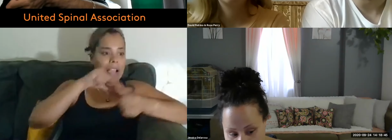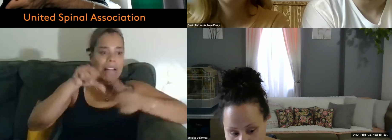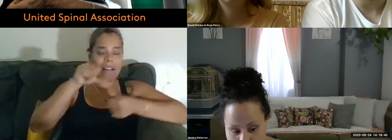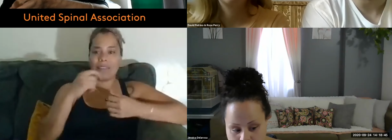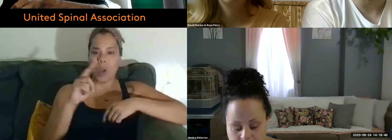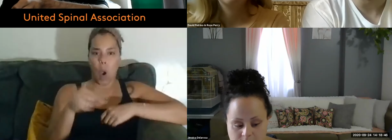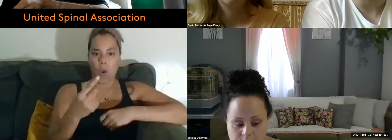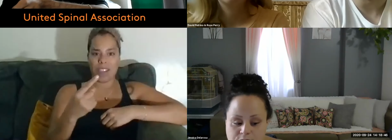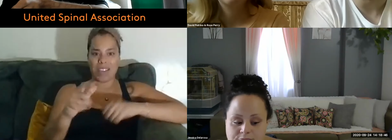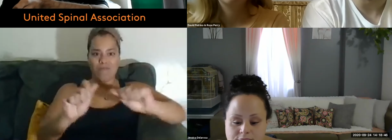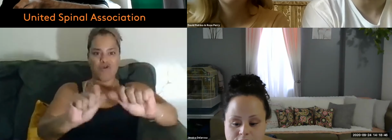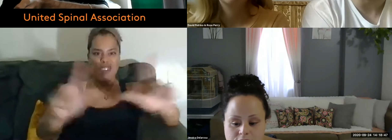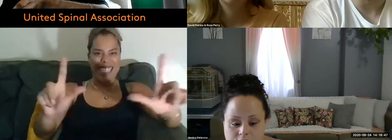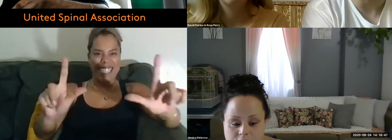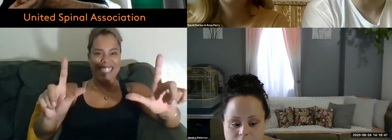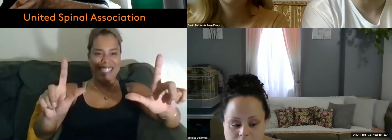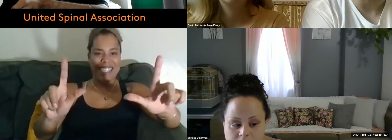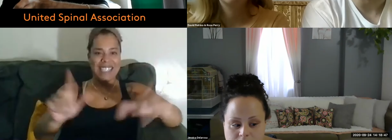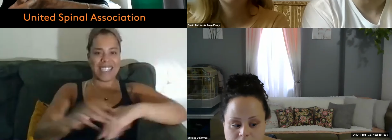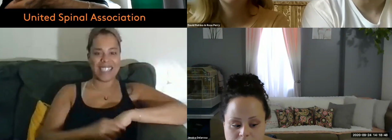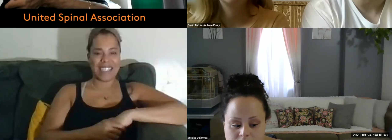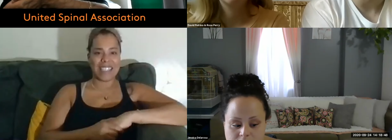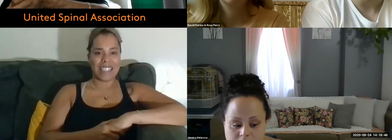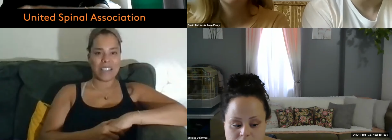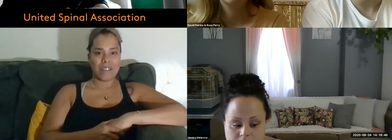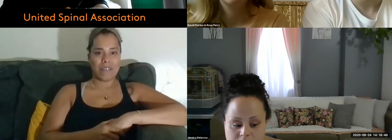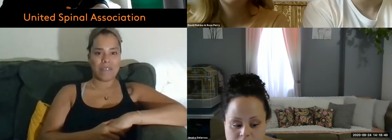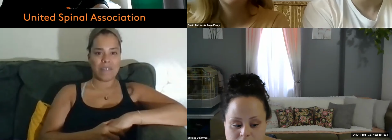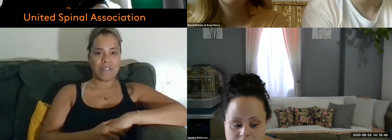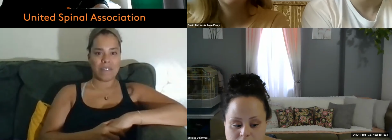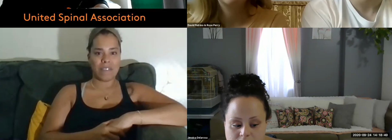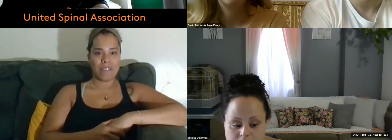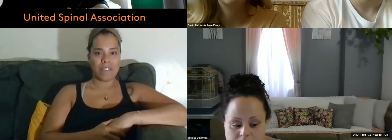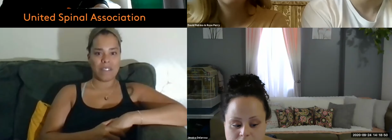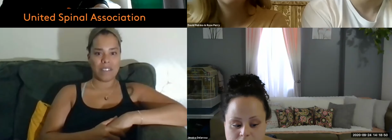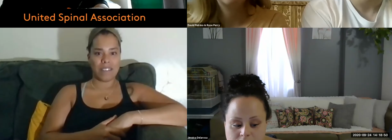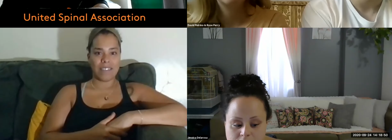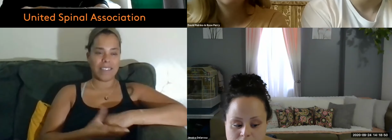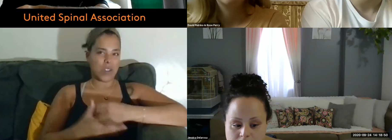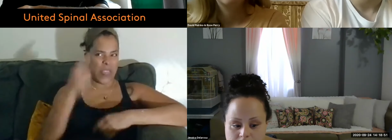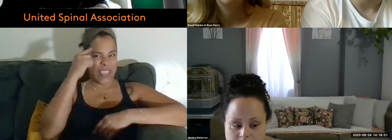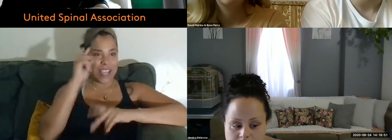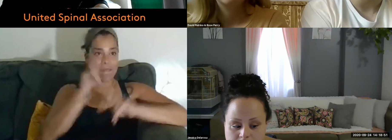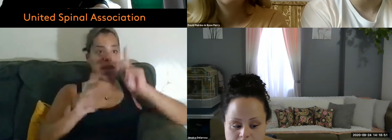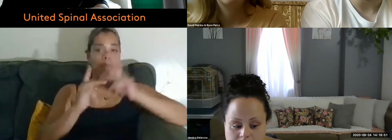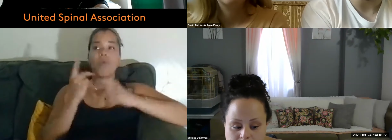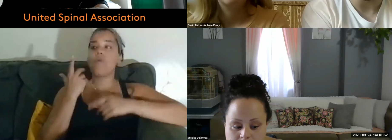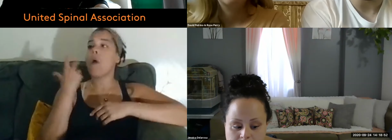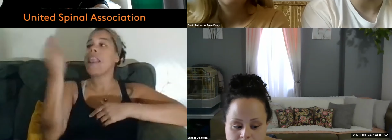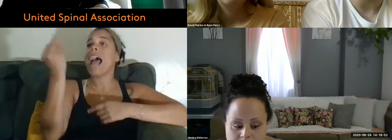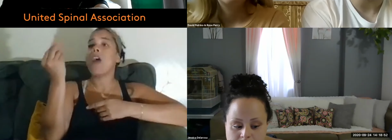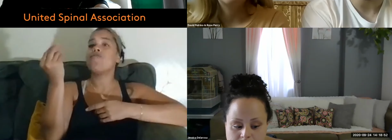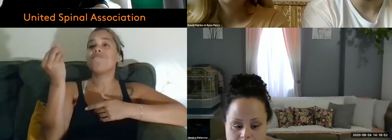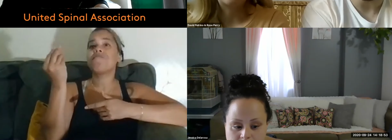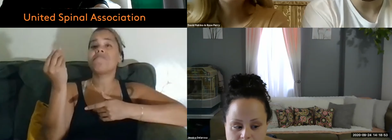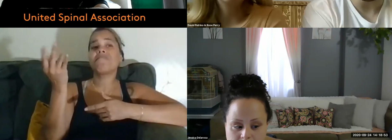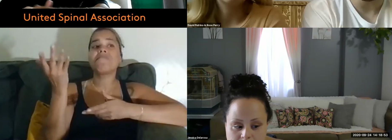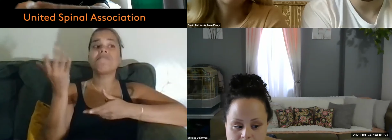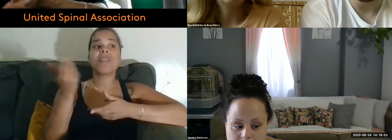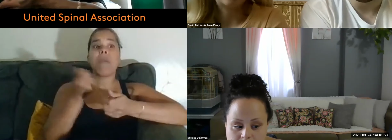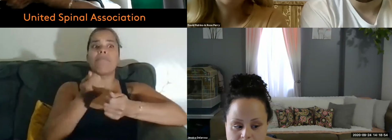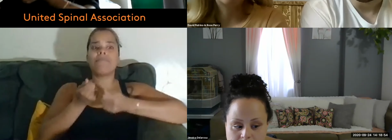screen. Did people go out and get pets to fulfill that void?